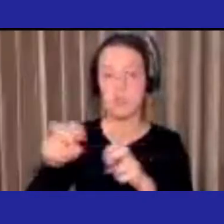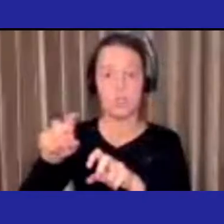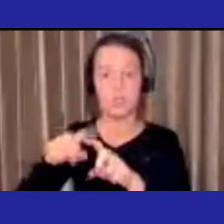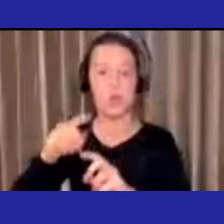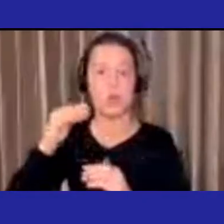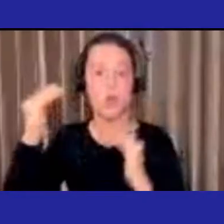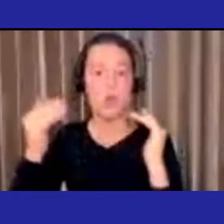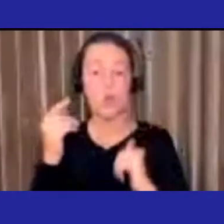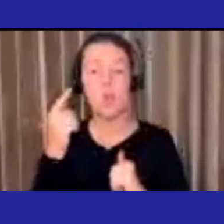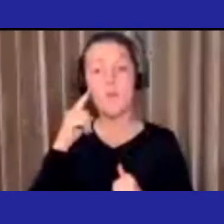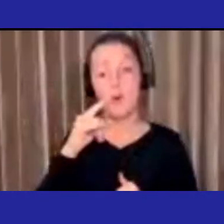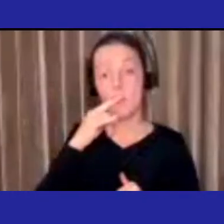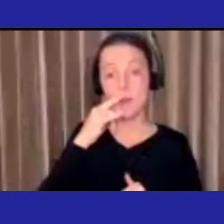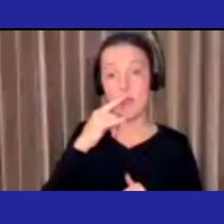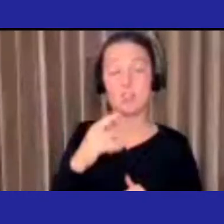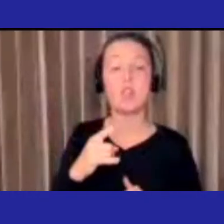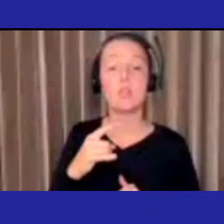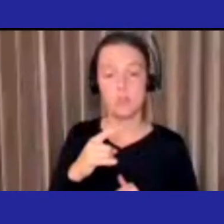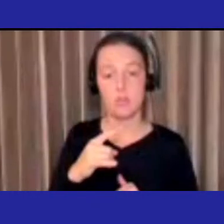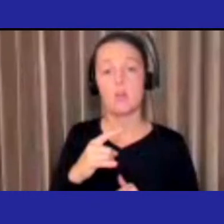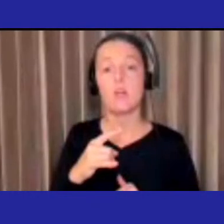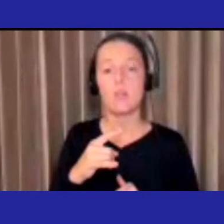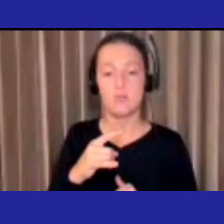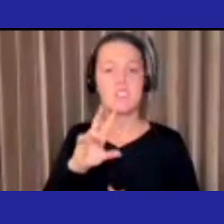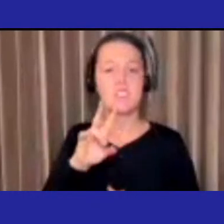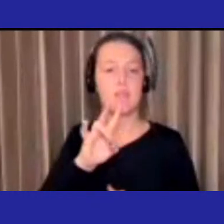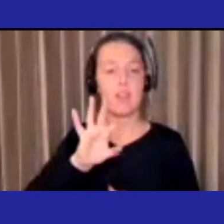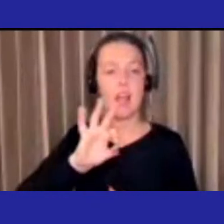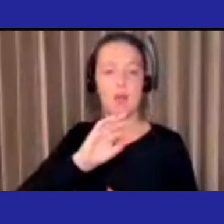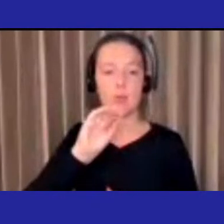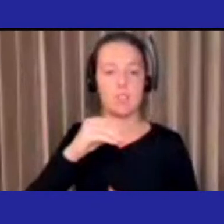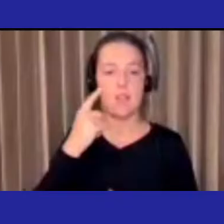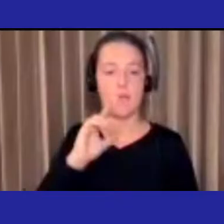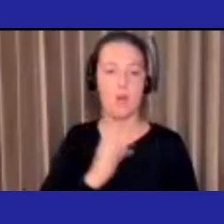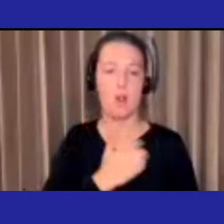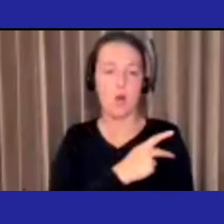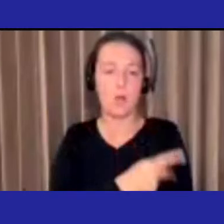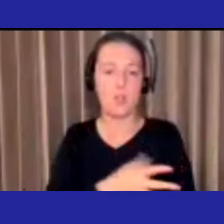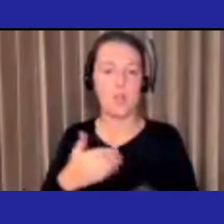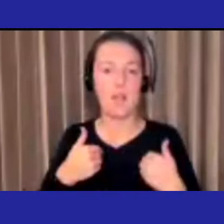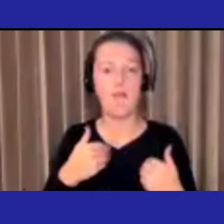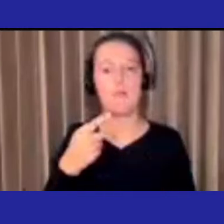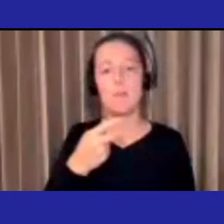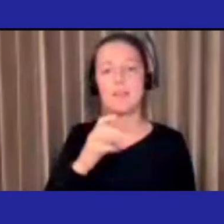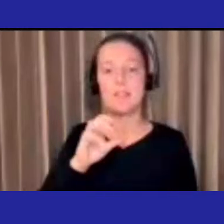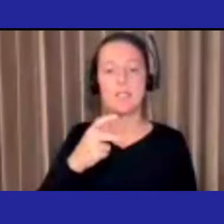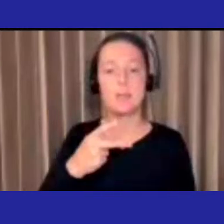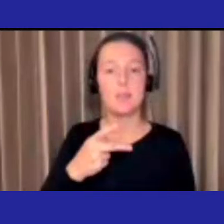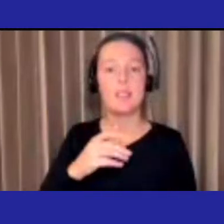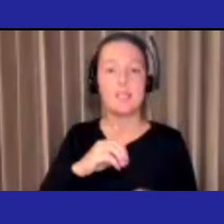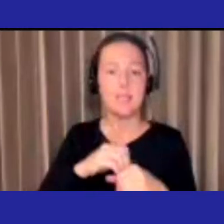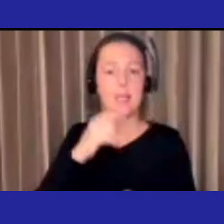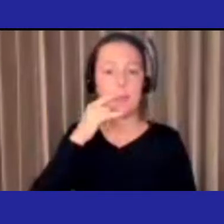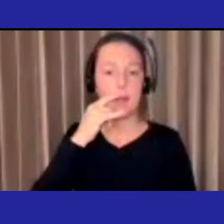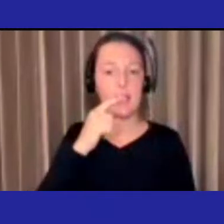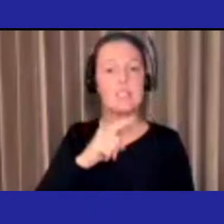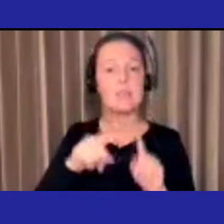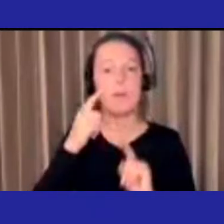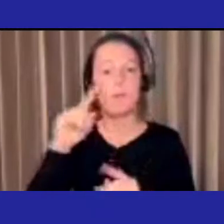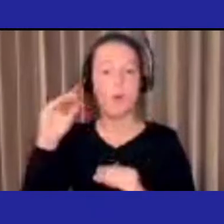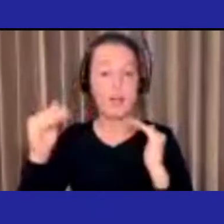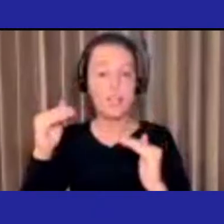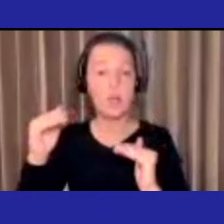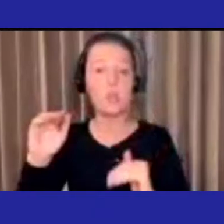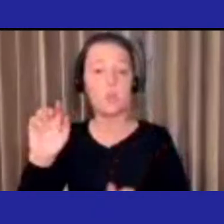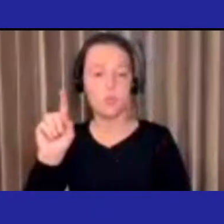have a PCP in peds, but for adults, we only have about 40% of our patients. So that's a little over 1,000 adult